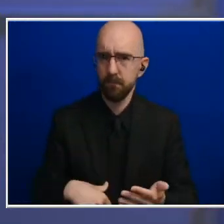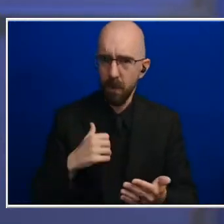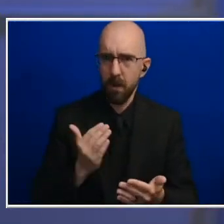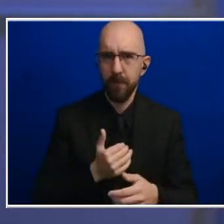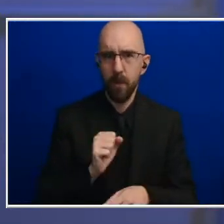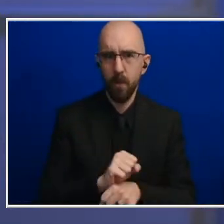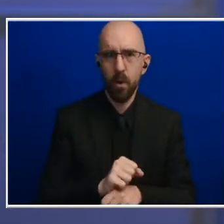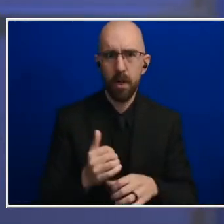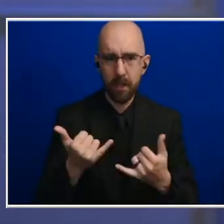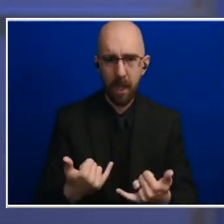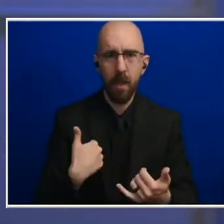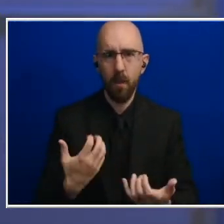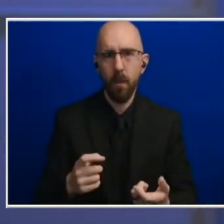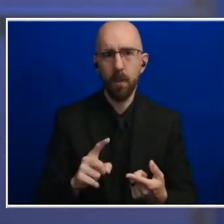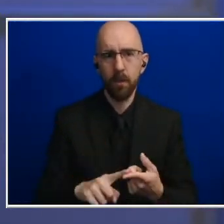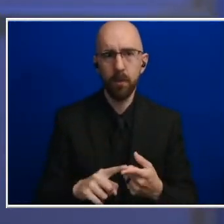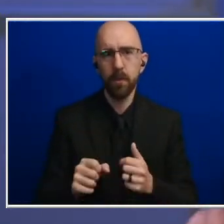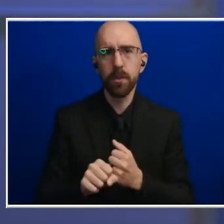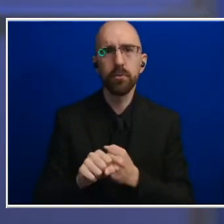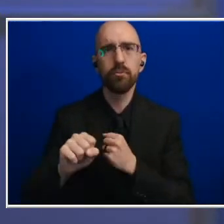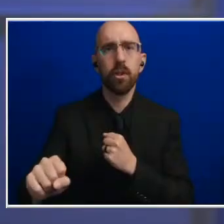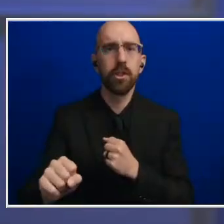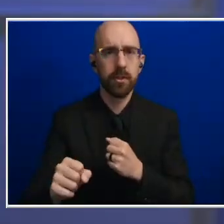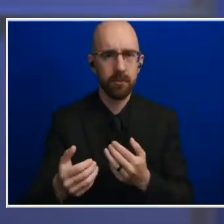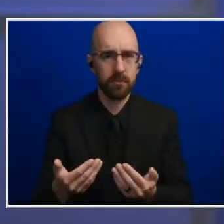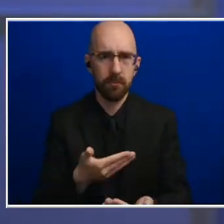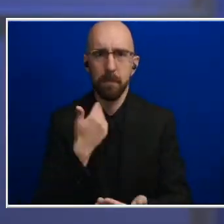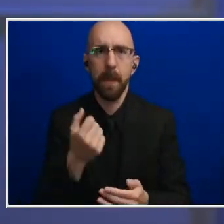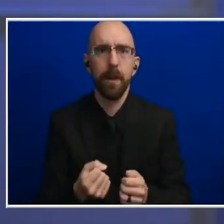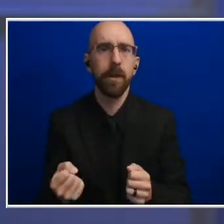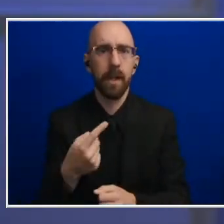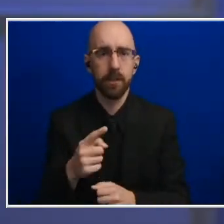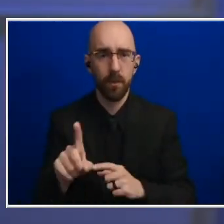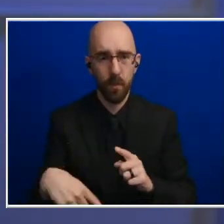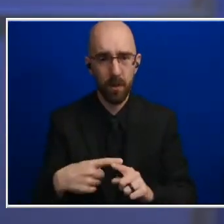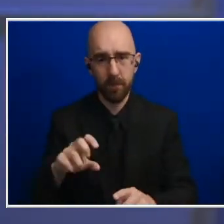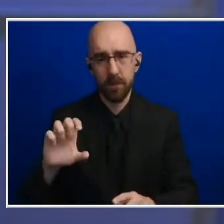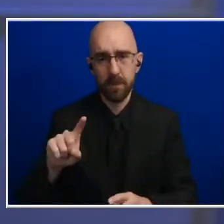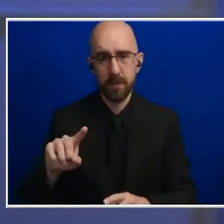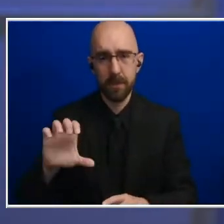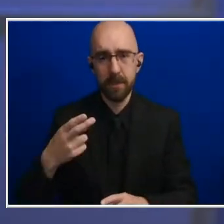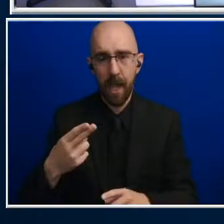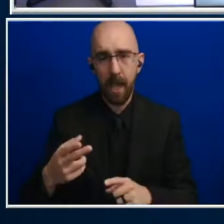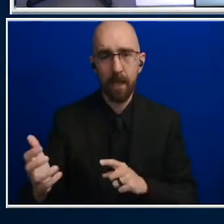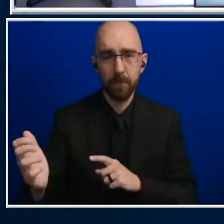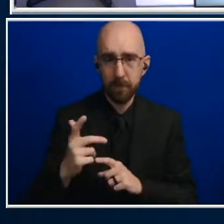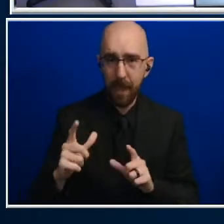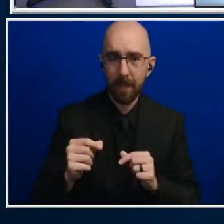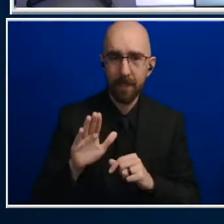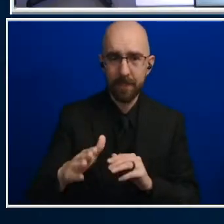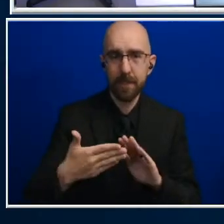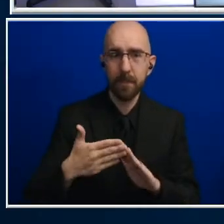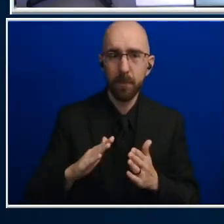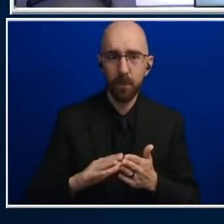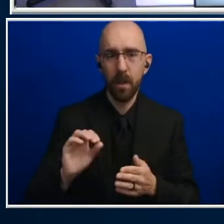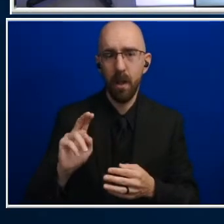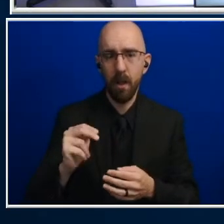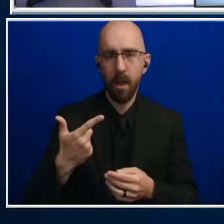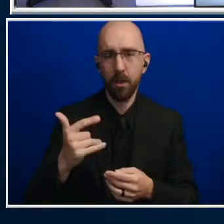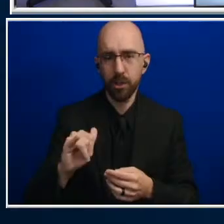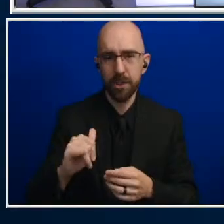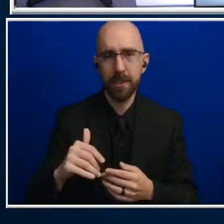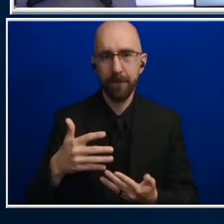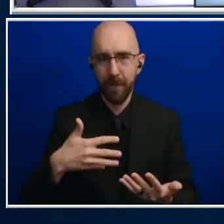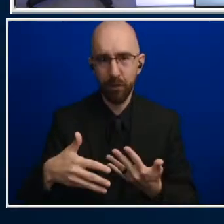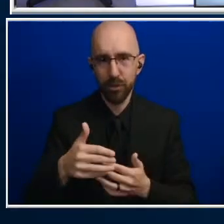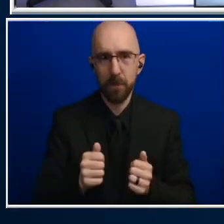to stretch further and be better next year. And by the time Zach comes back and does his community oncology fellowship with us, he'll be